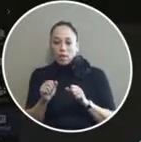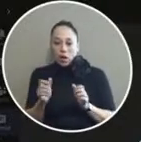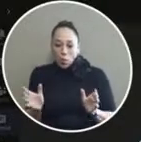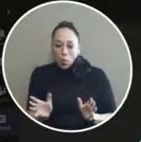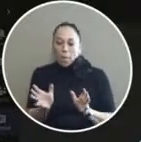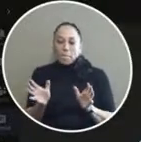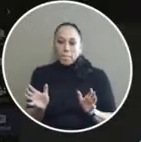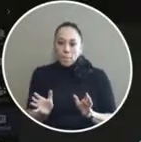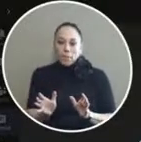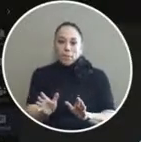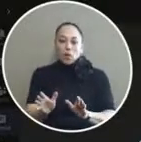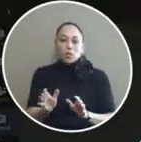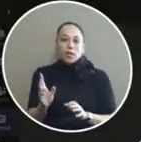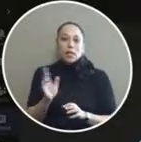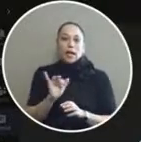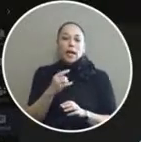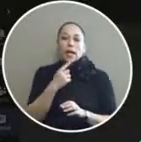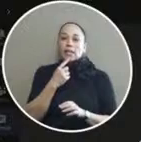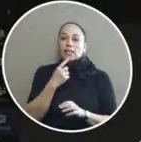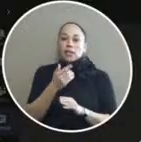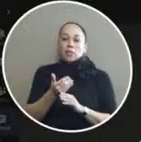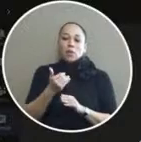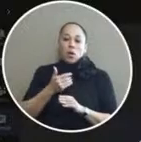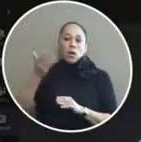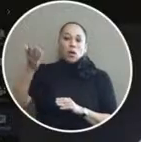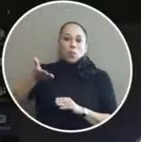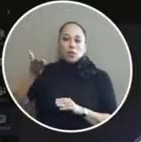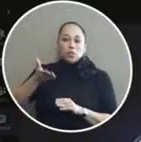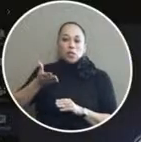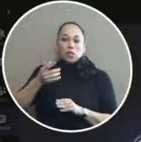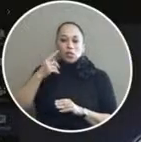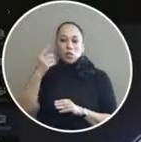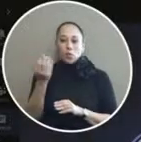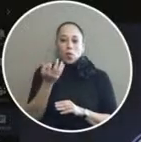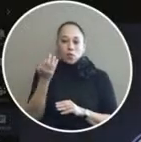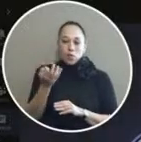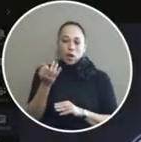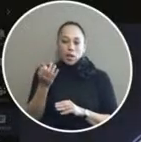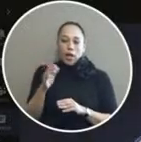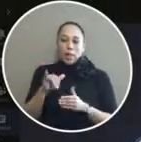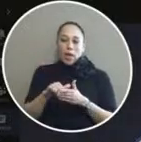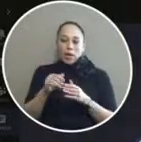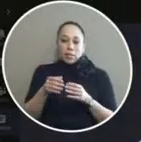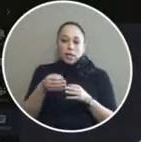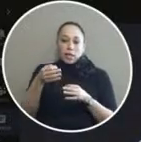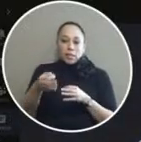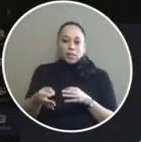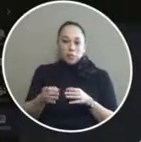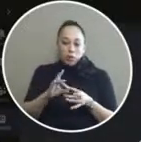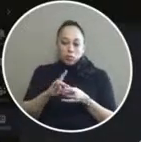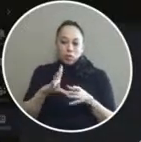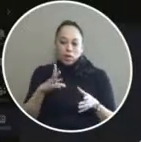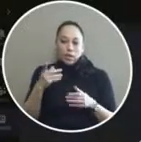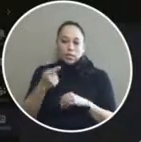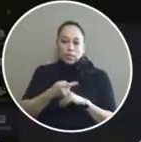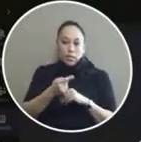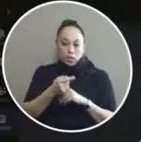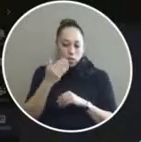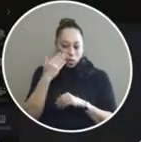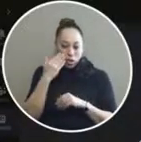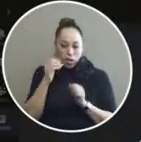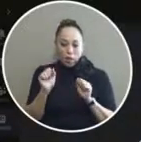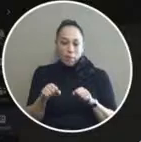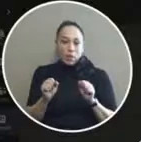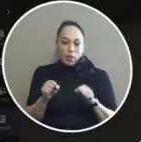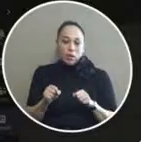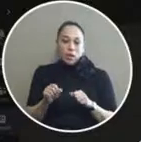pushing out. As I mentioned earlier in the presentation, Friday is our anticipated release date of the notice of funding